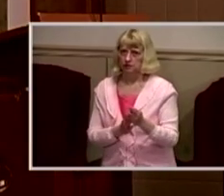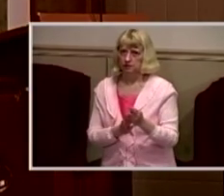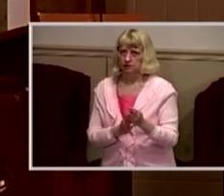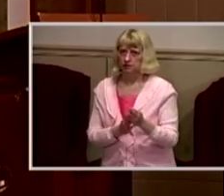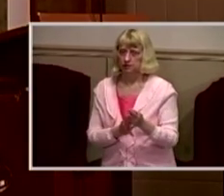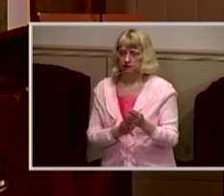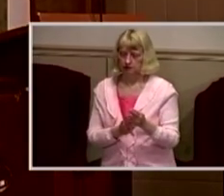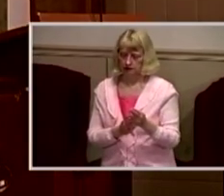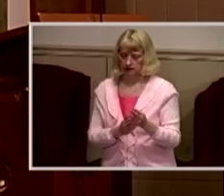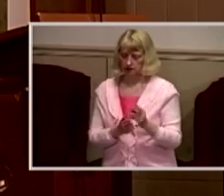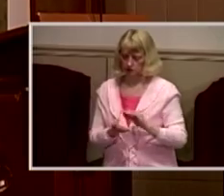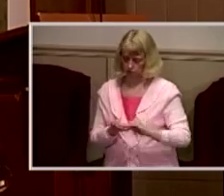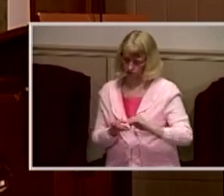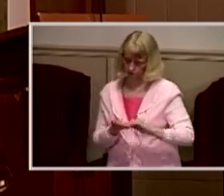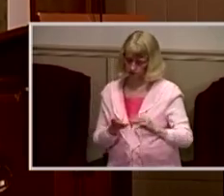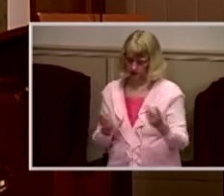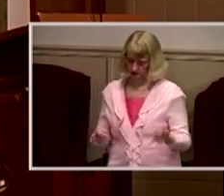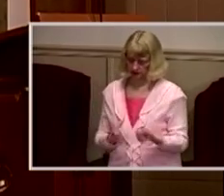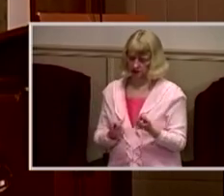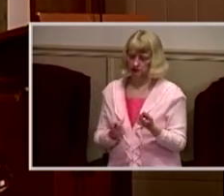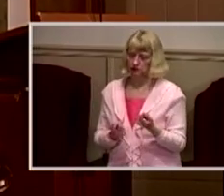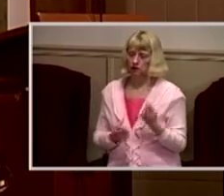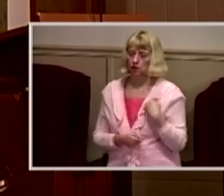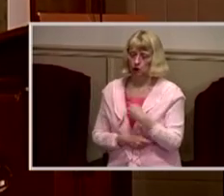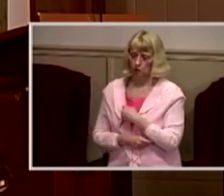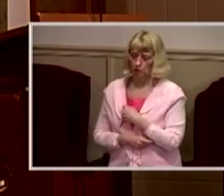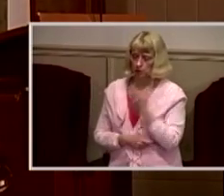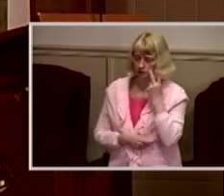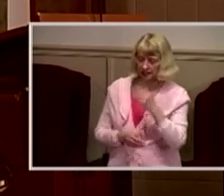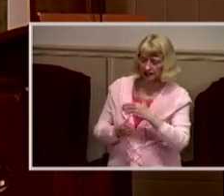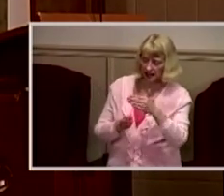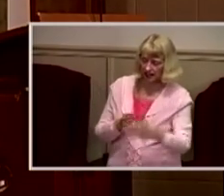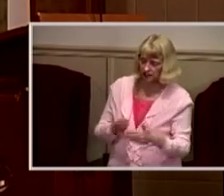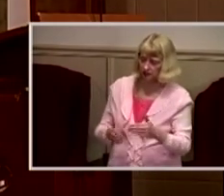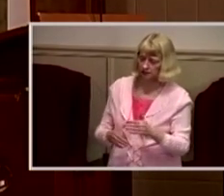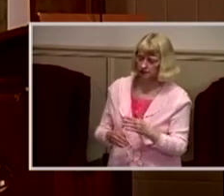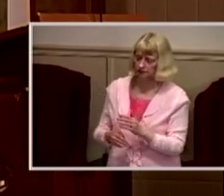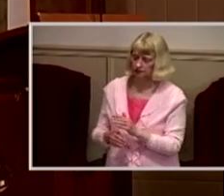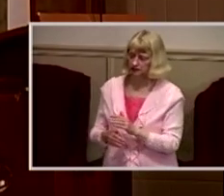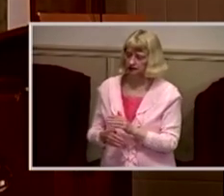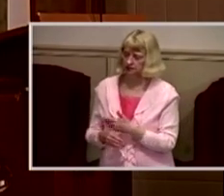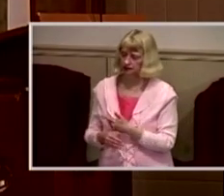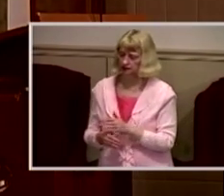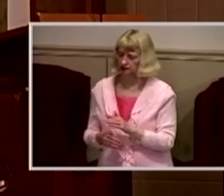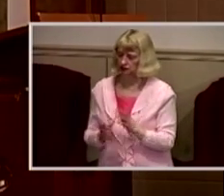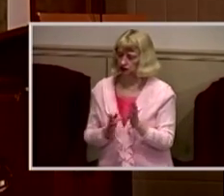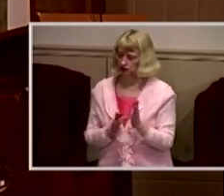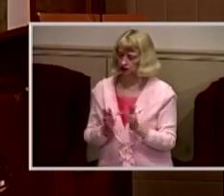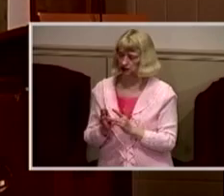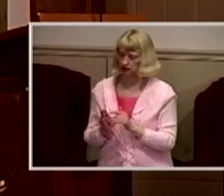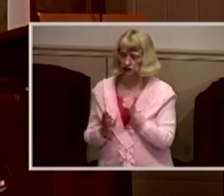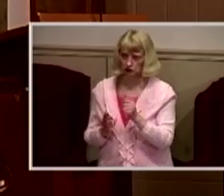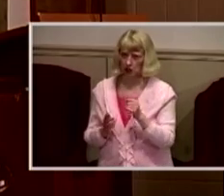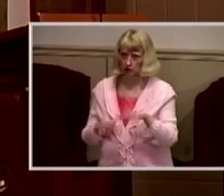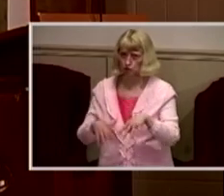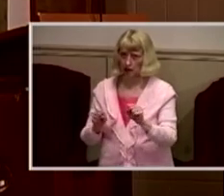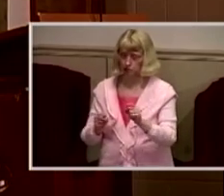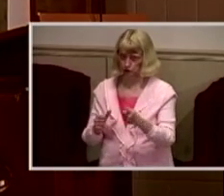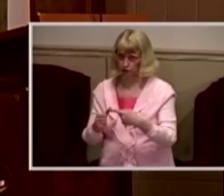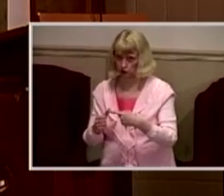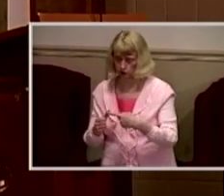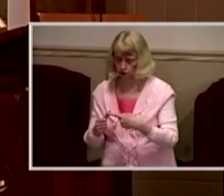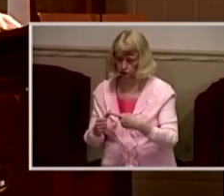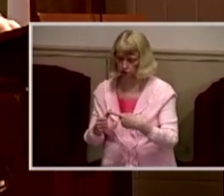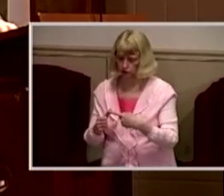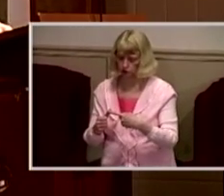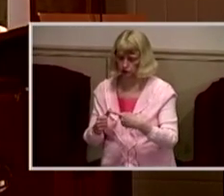remission of sins. Oh, we're going to sing at the end of the service today, the Lord willing, if Jesus doesn't come first. No,